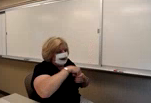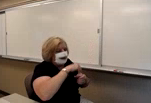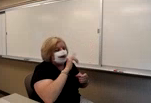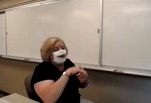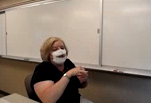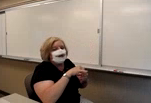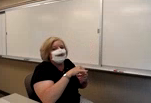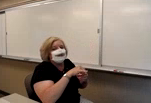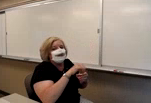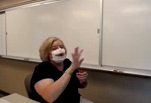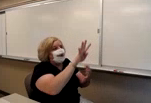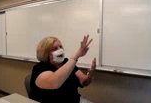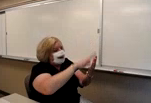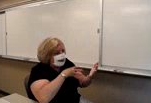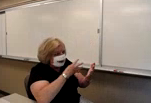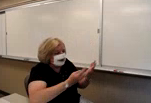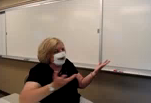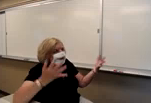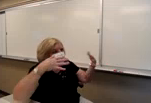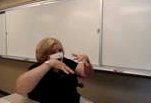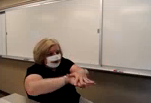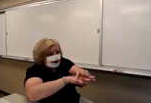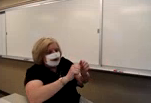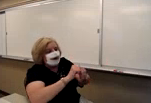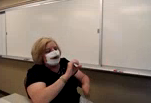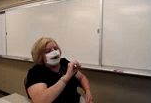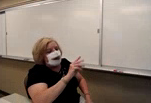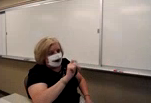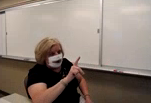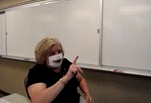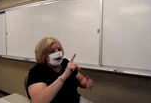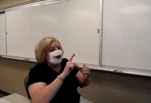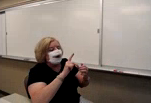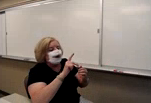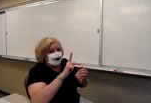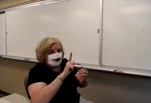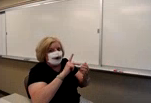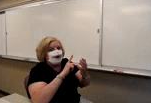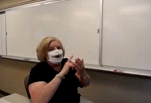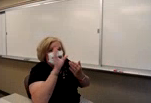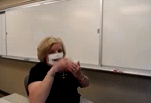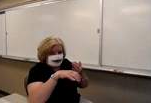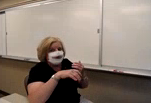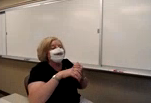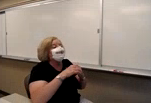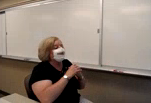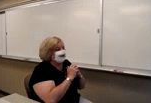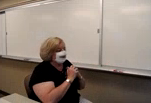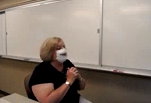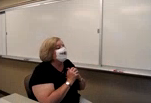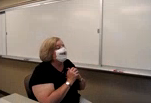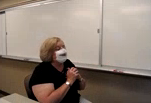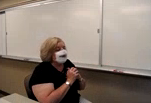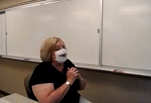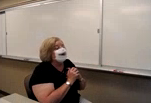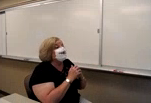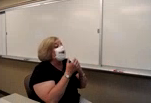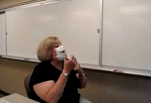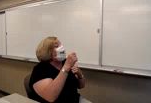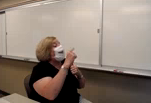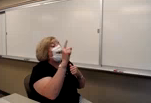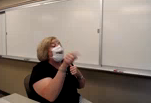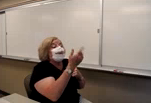your calendar, it syncs with your Outlook calendar within that as well. So the